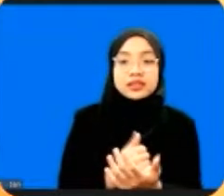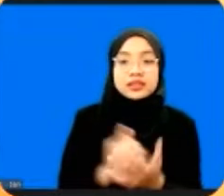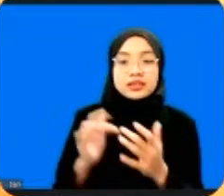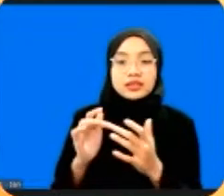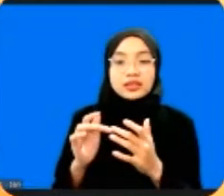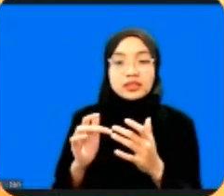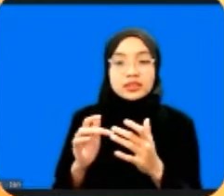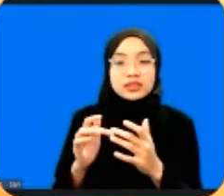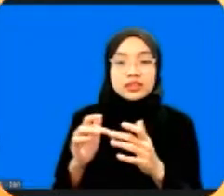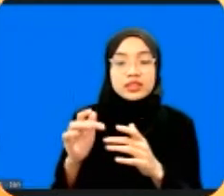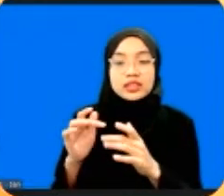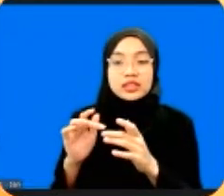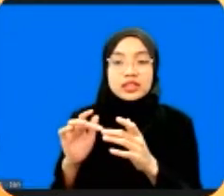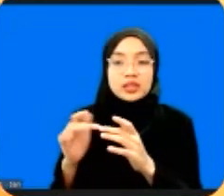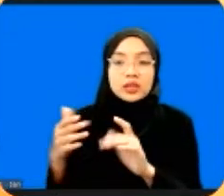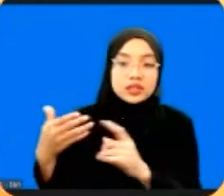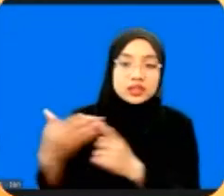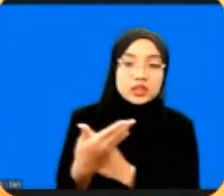protected